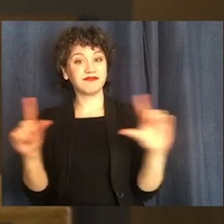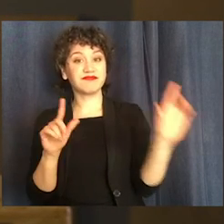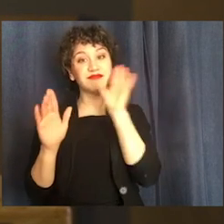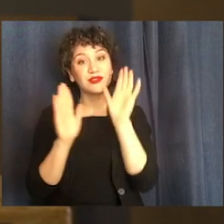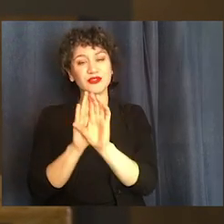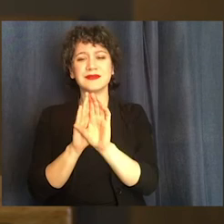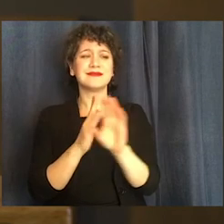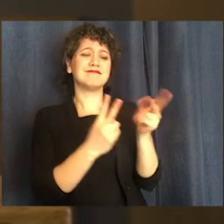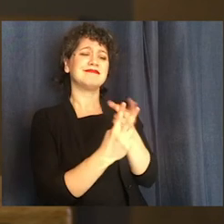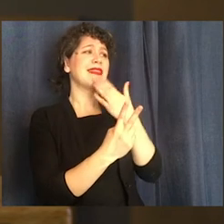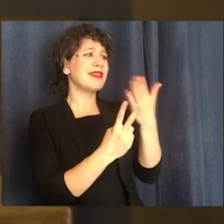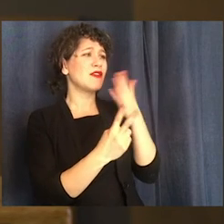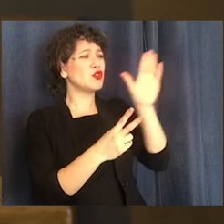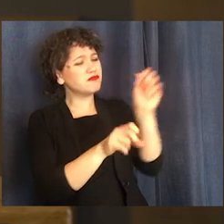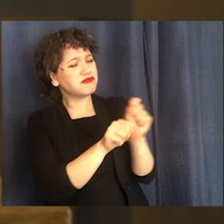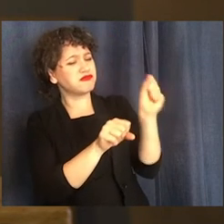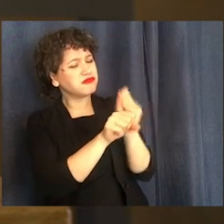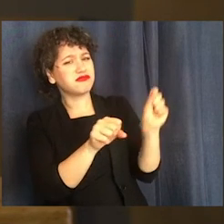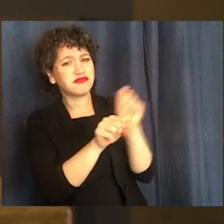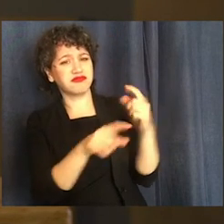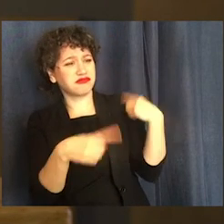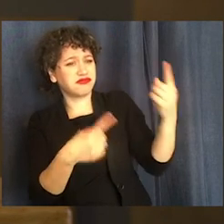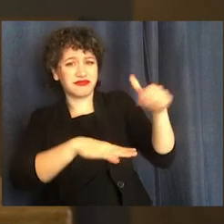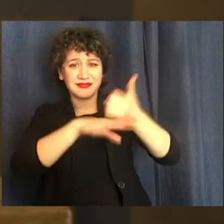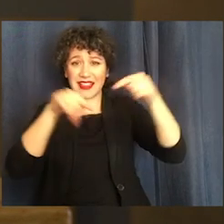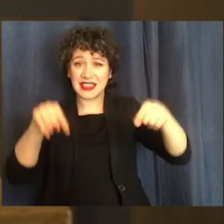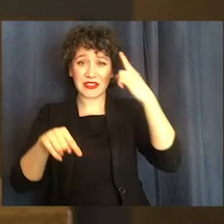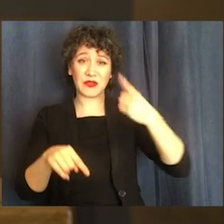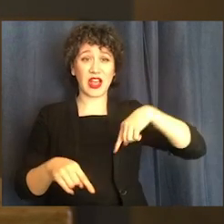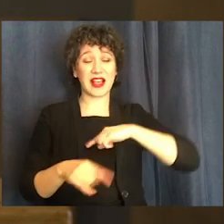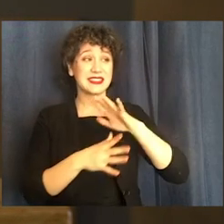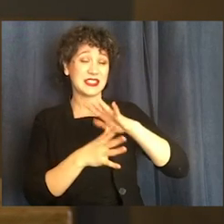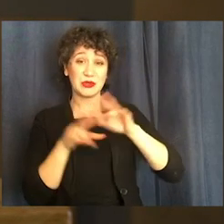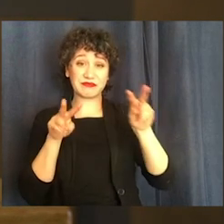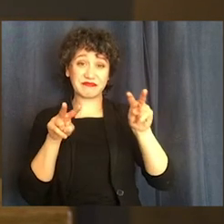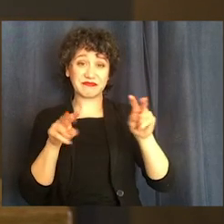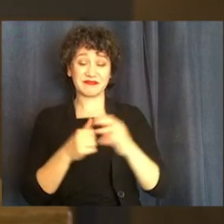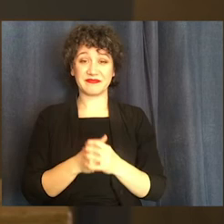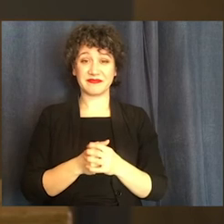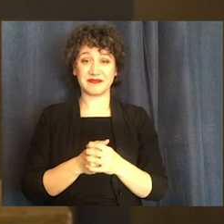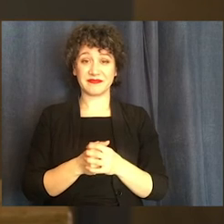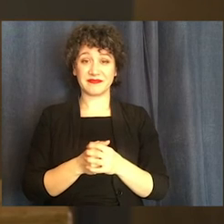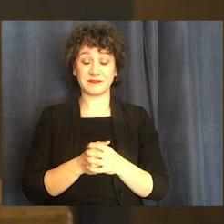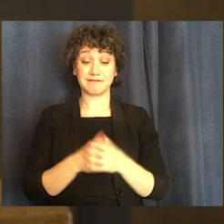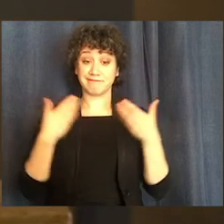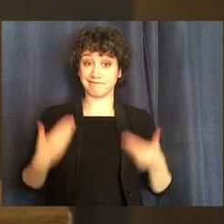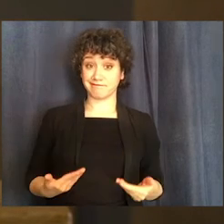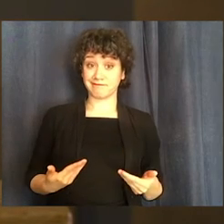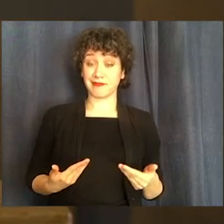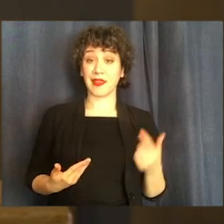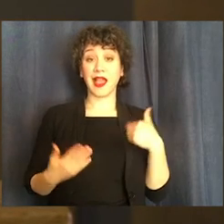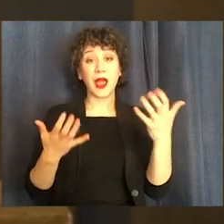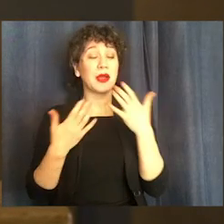me, I'd just like to thank you all for being here. Although not literally, I appreciate you all for dedicating the time